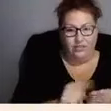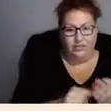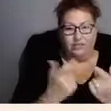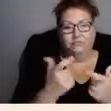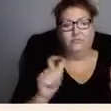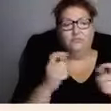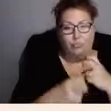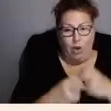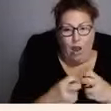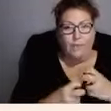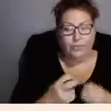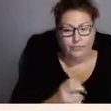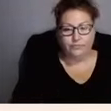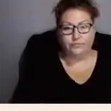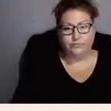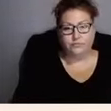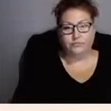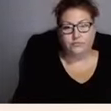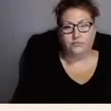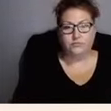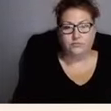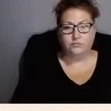problem.